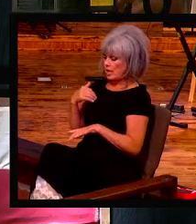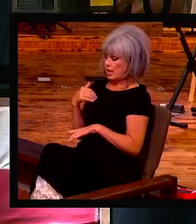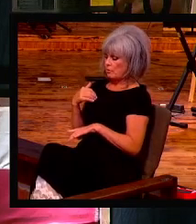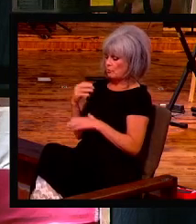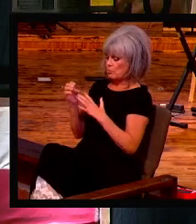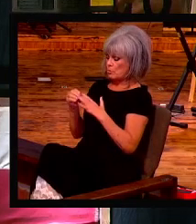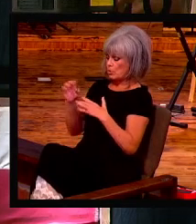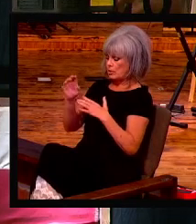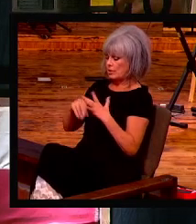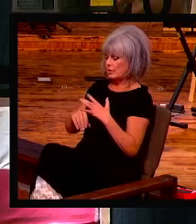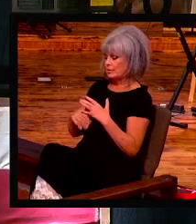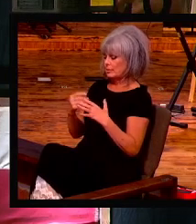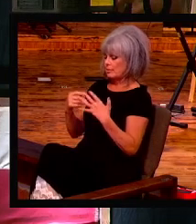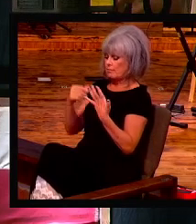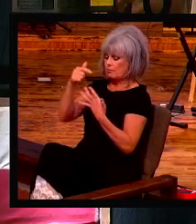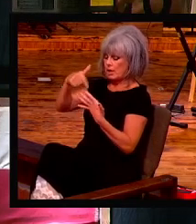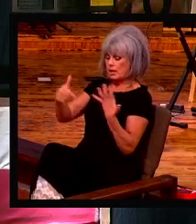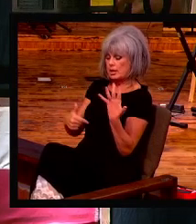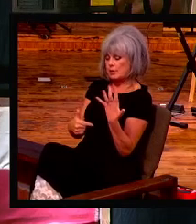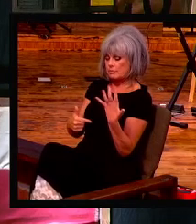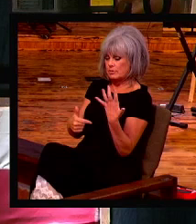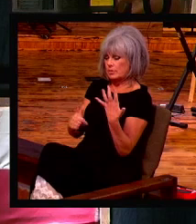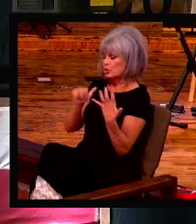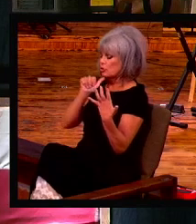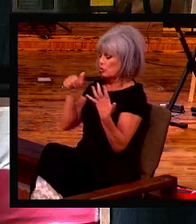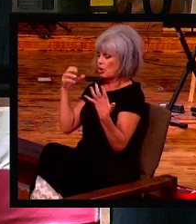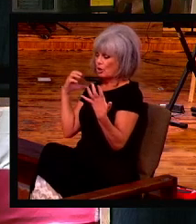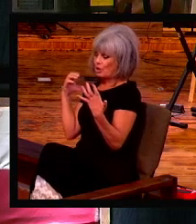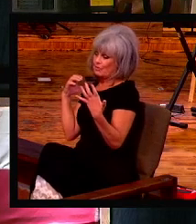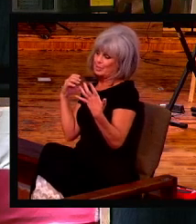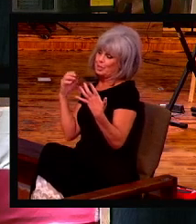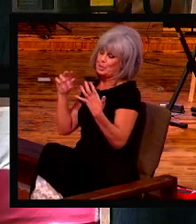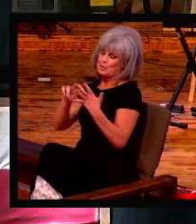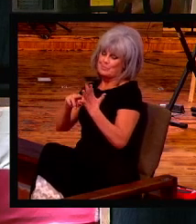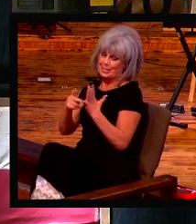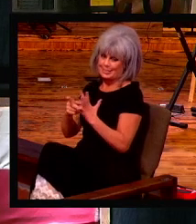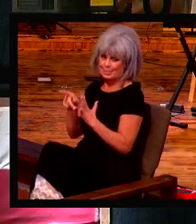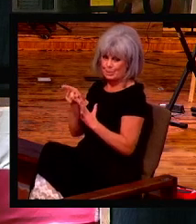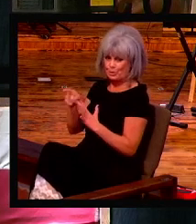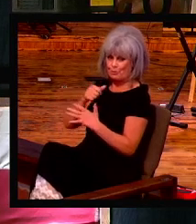not a confidant. You just love people.